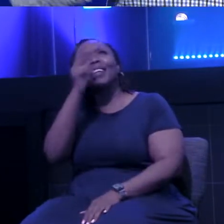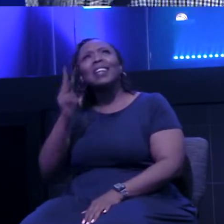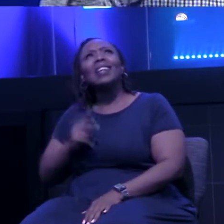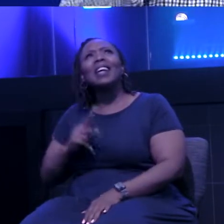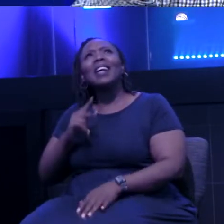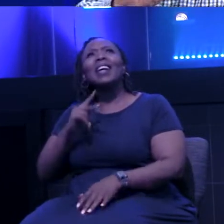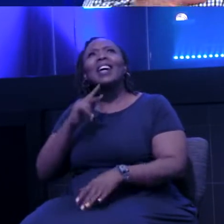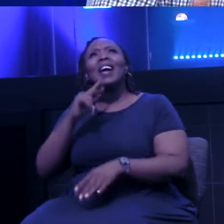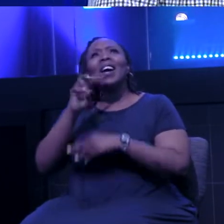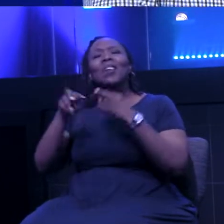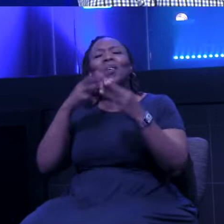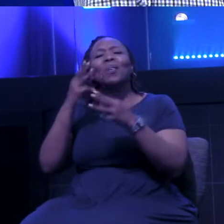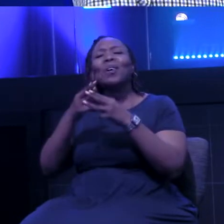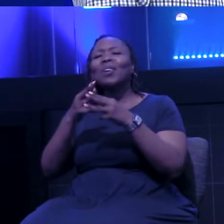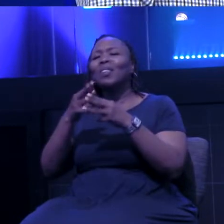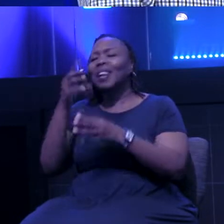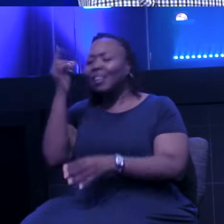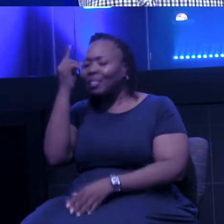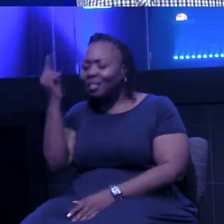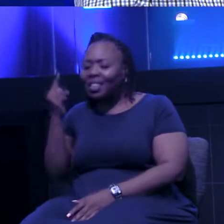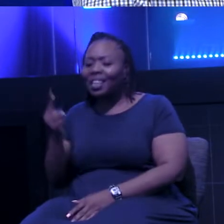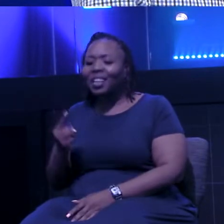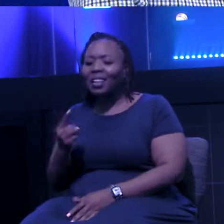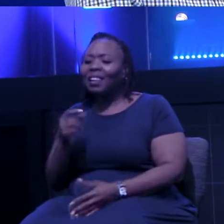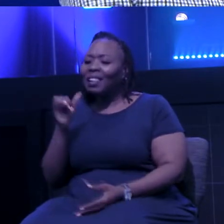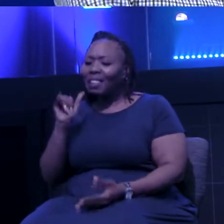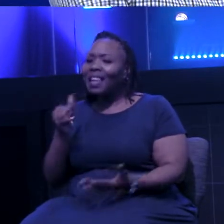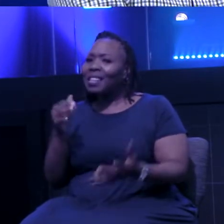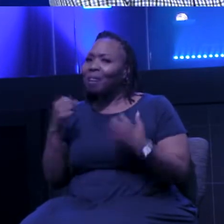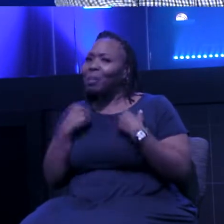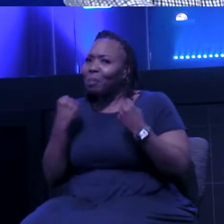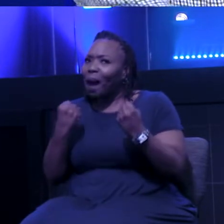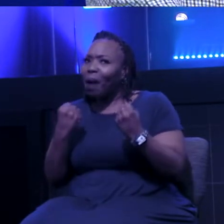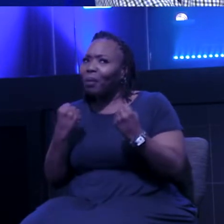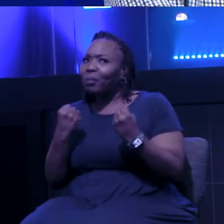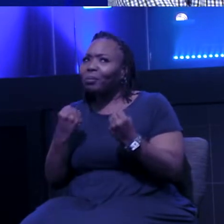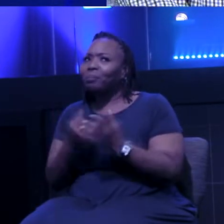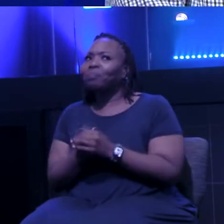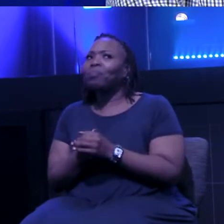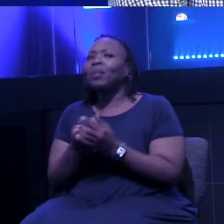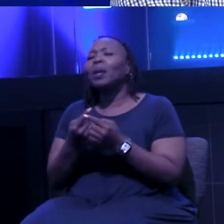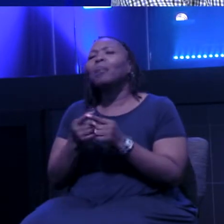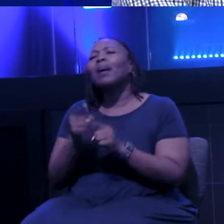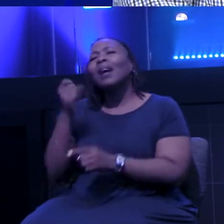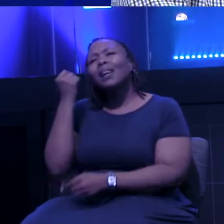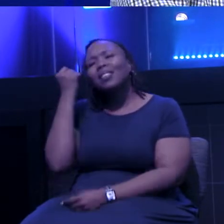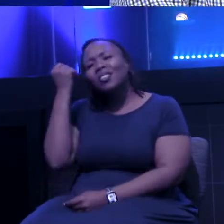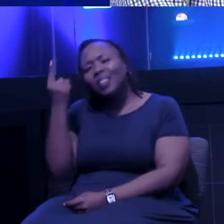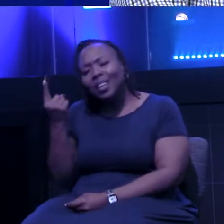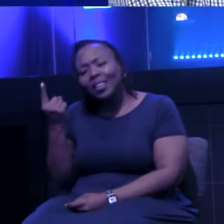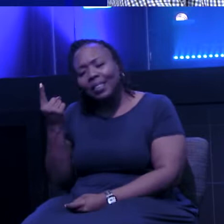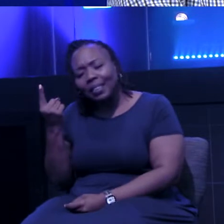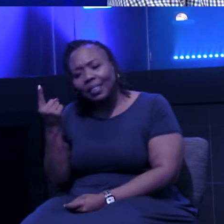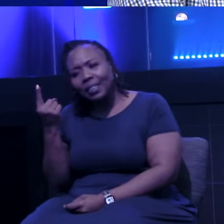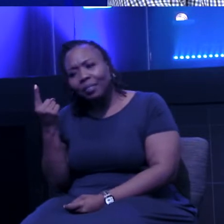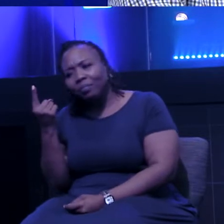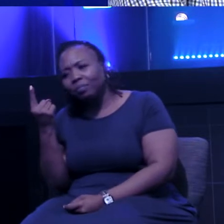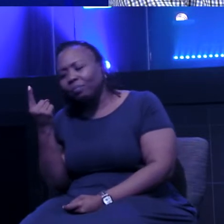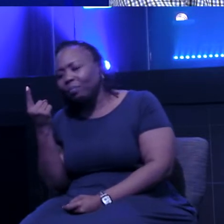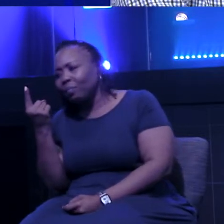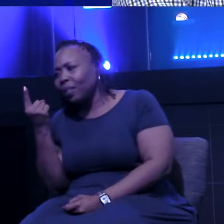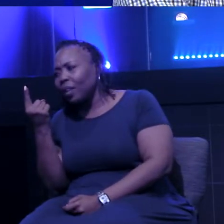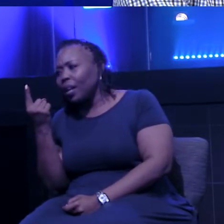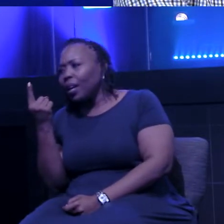on this rescue mission for us, that's pretty dramatic, and that's pretty powerful. Yeah. But understanding this